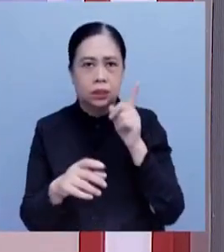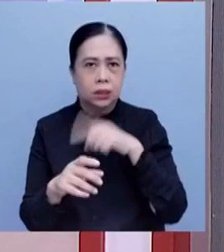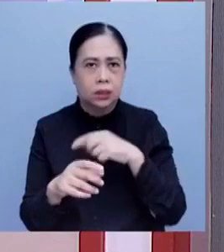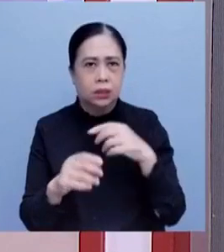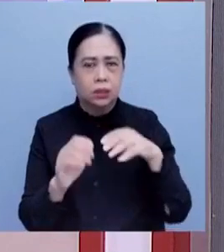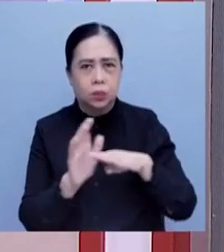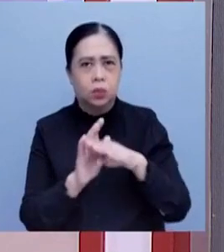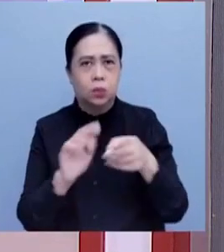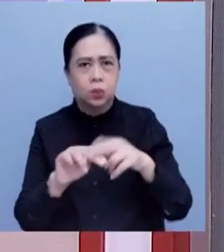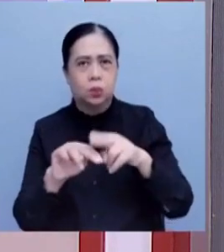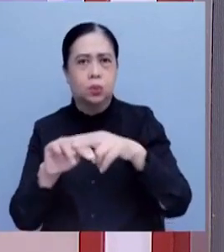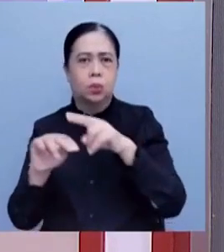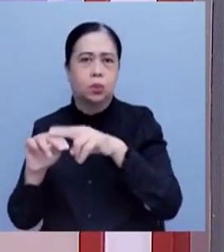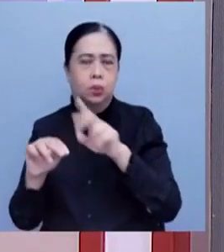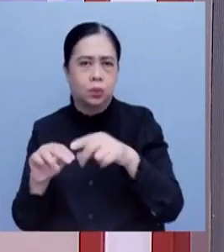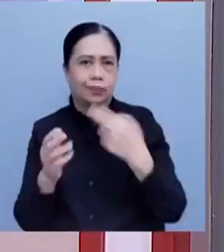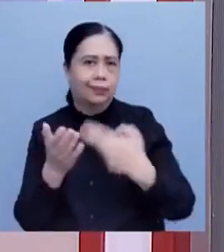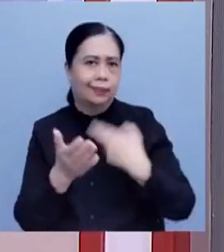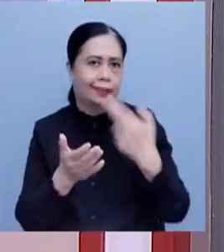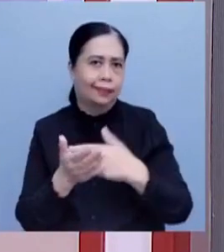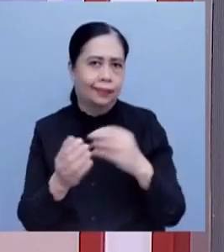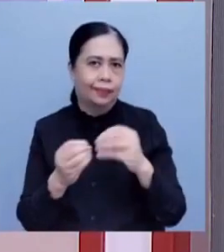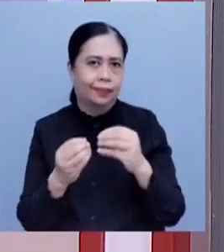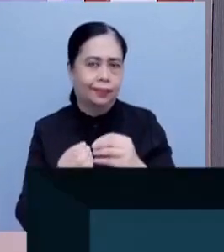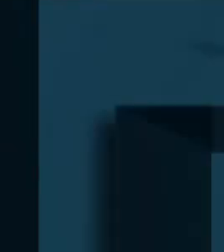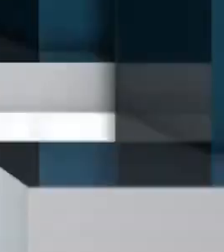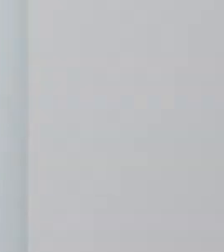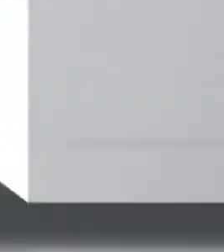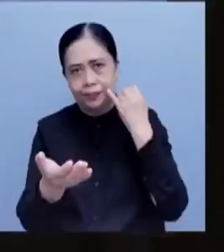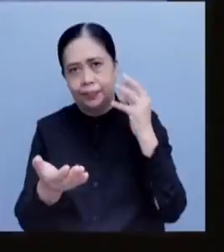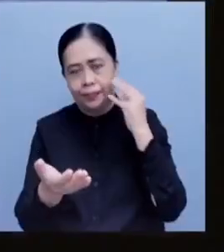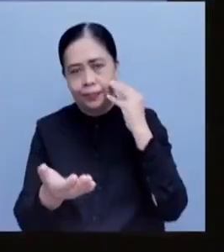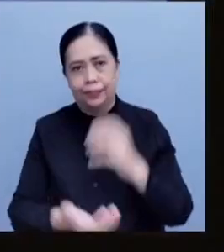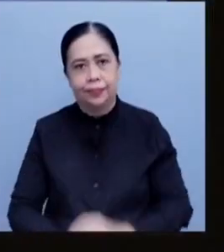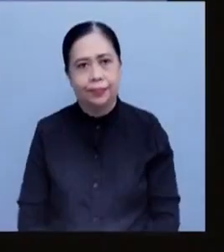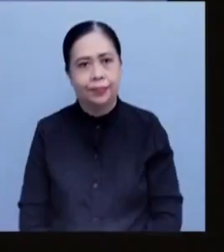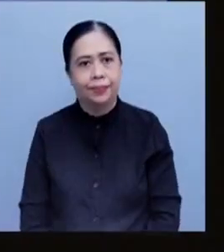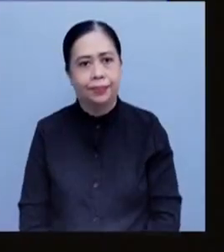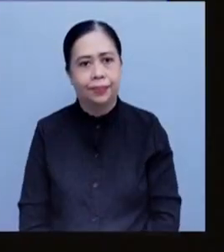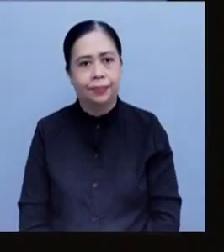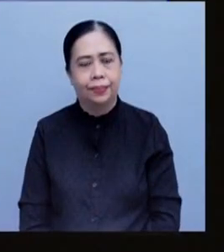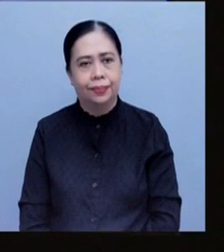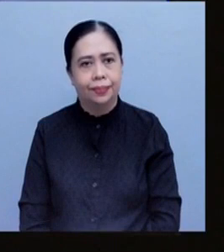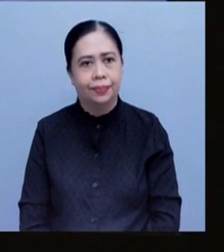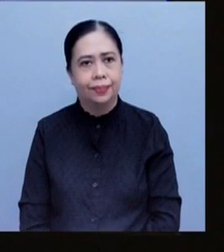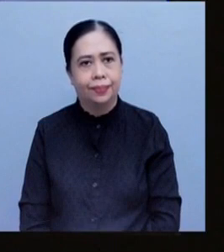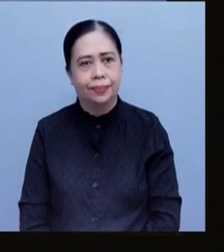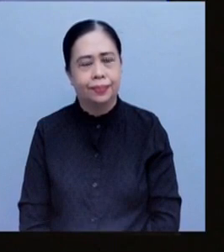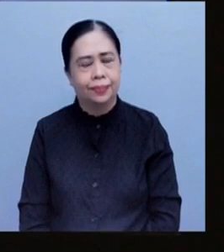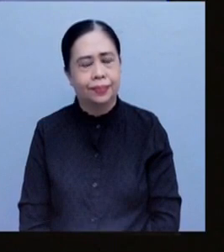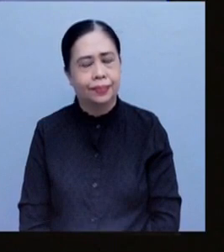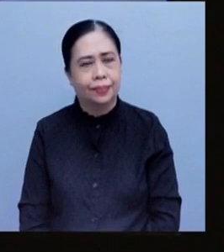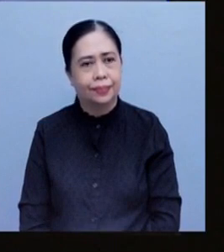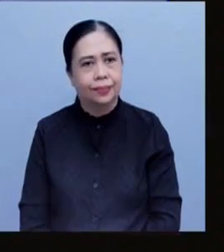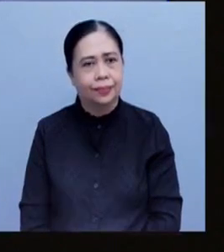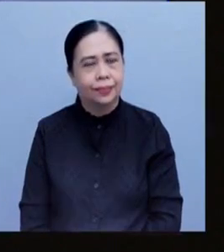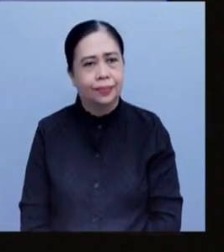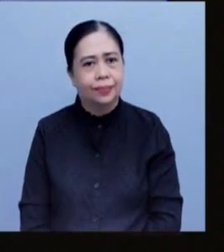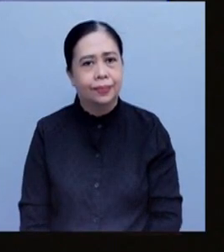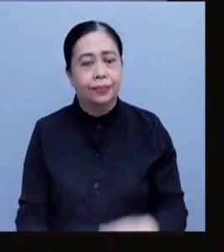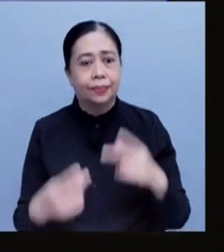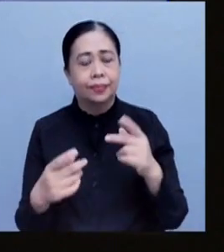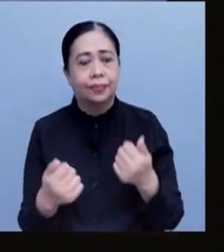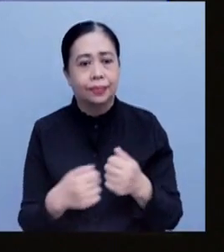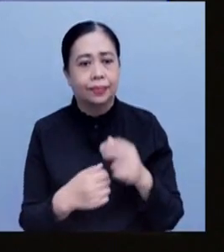cost of the staple grain. More from Jervis Manahan. National Economic and Development Authority, or